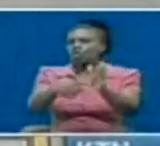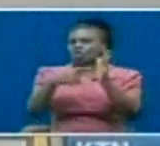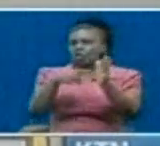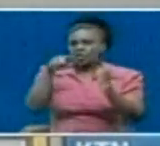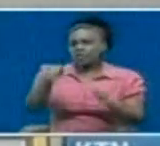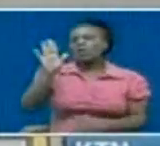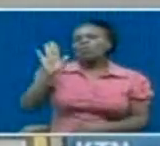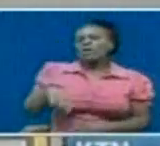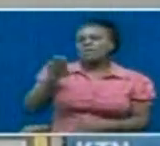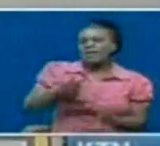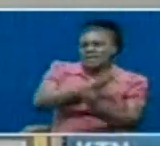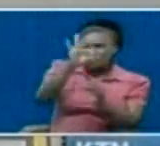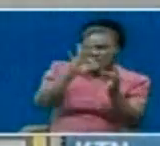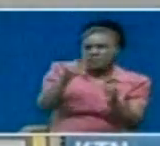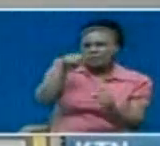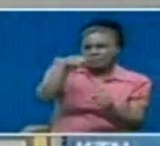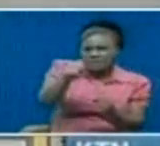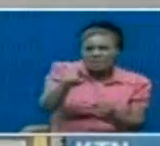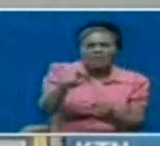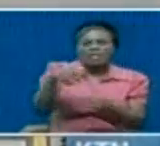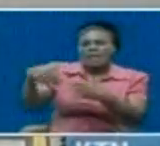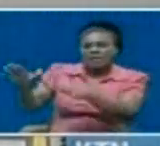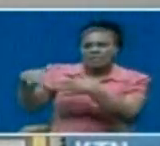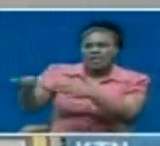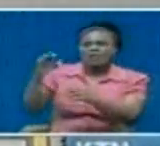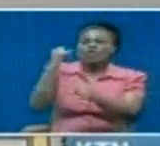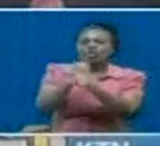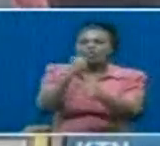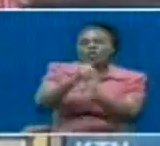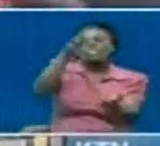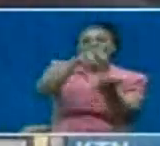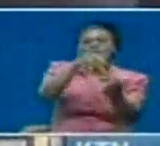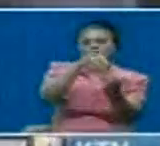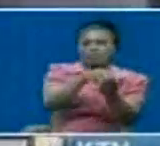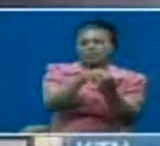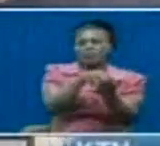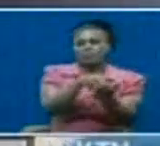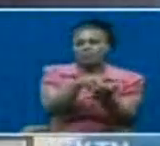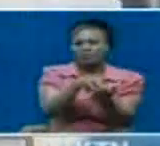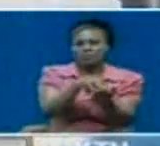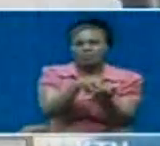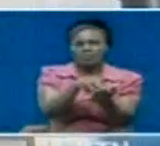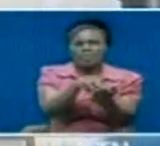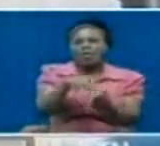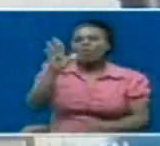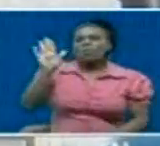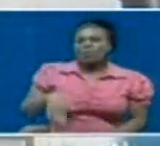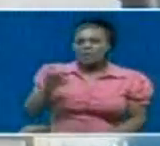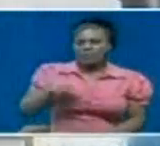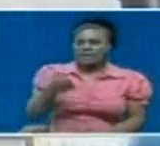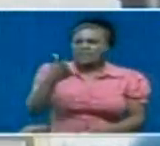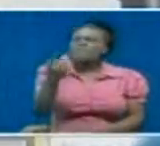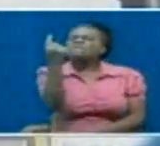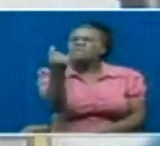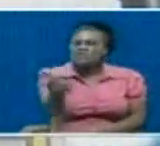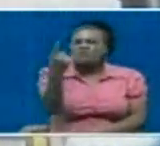hierarchy, with women particularly bearing the brunt as they're left out of top leadership in both listed and public firms in the country. Women are outnumbered